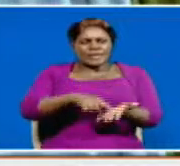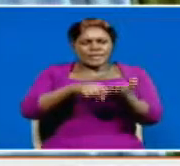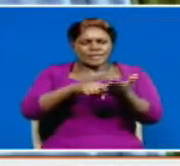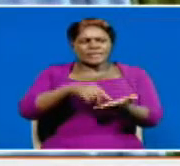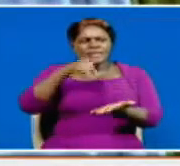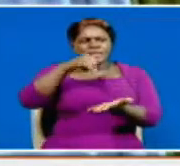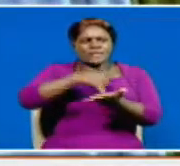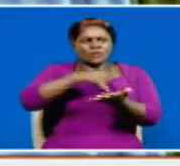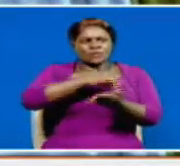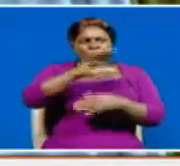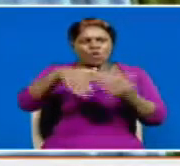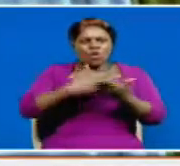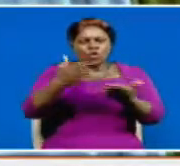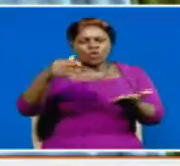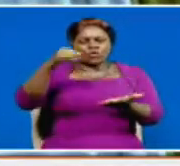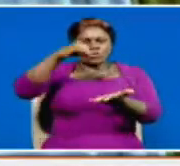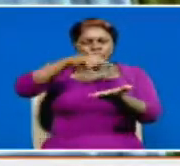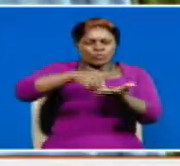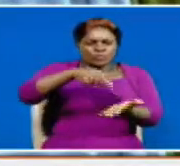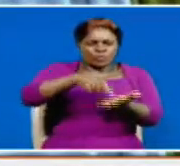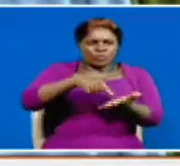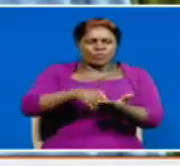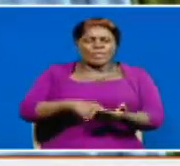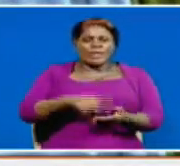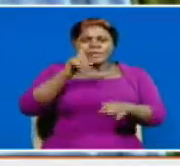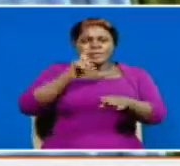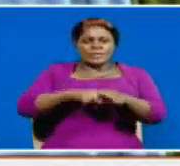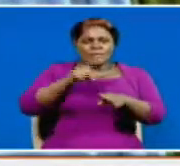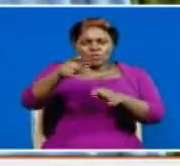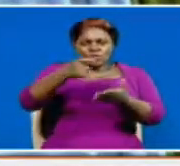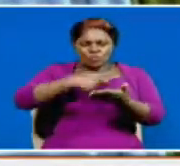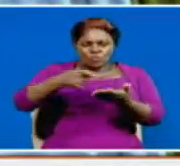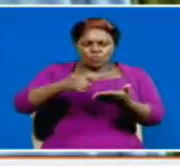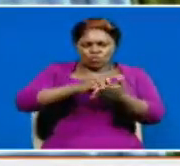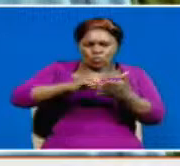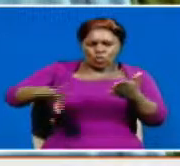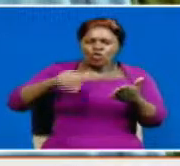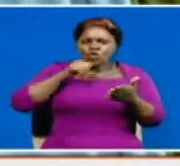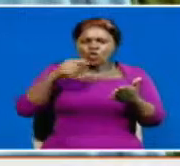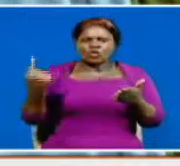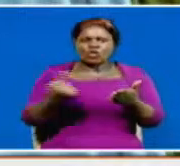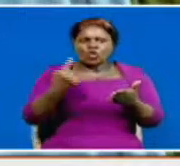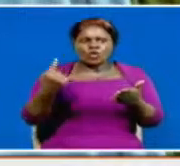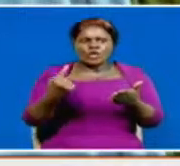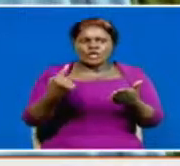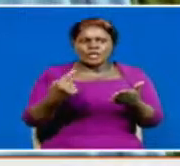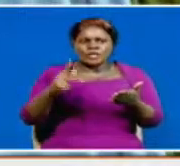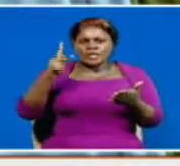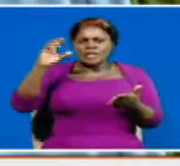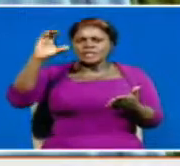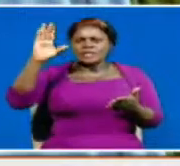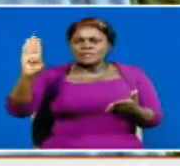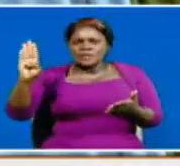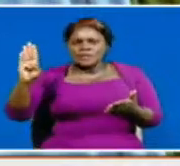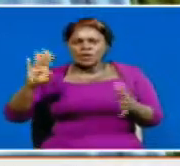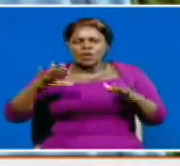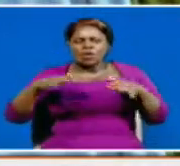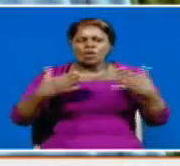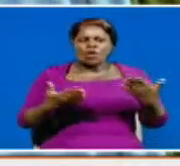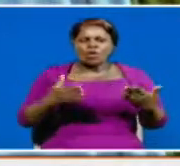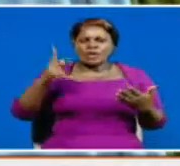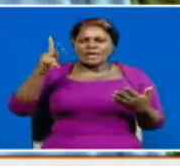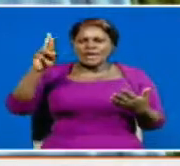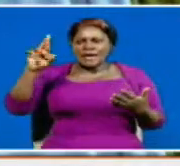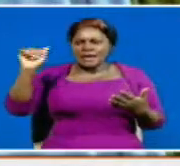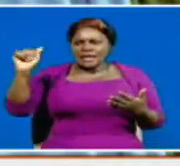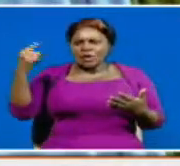include all those debts, so that when you are writing off, you don't write off debts owed to KCB, owed to